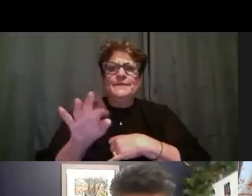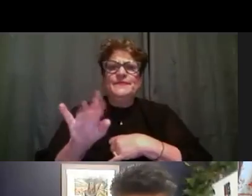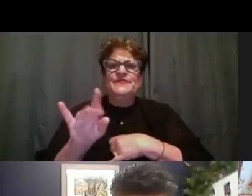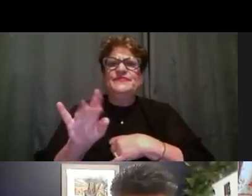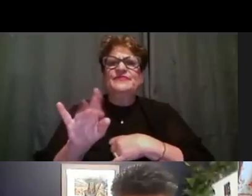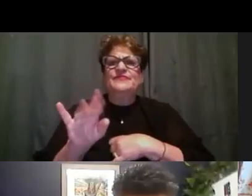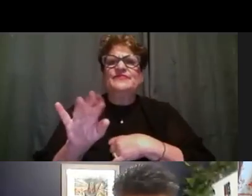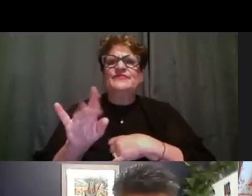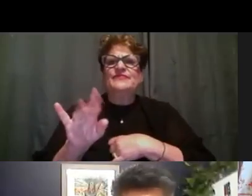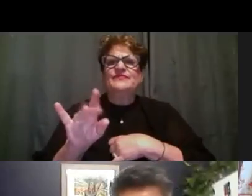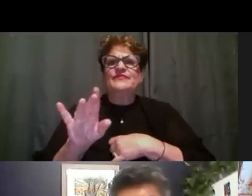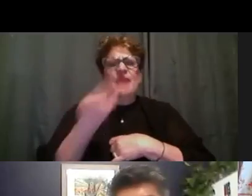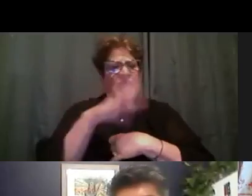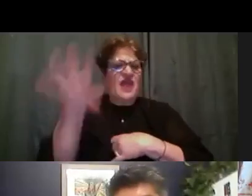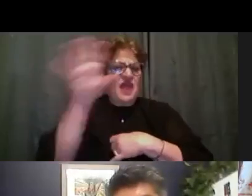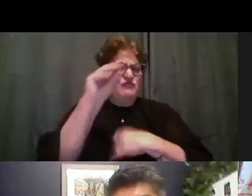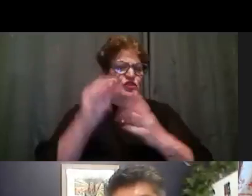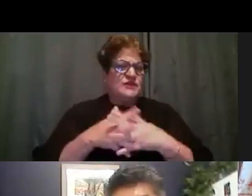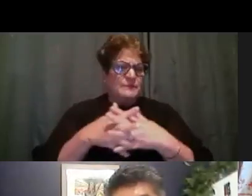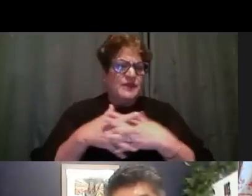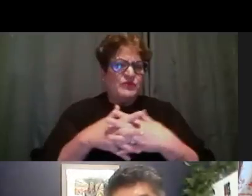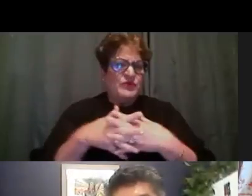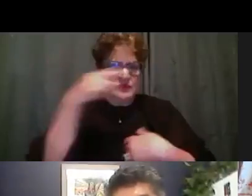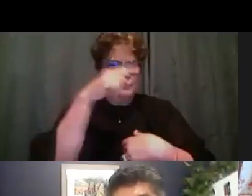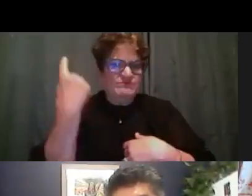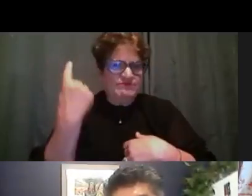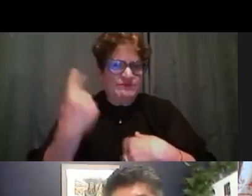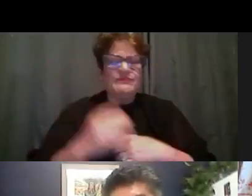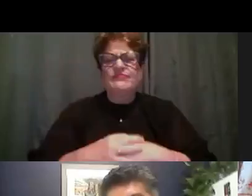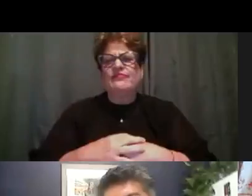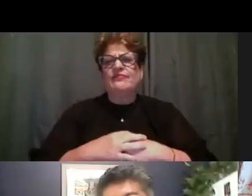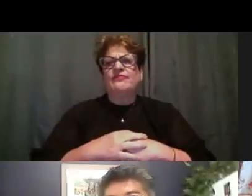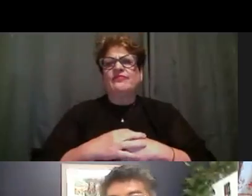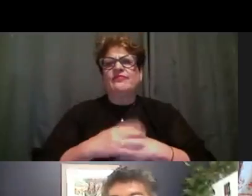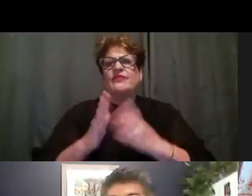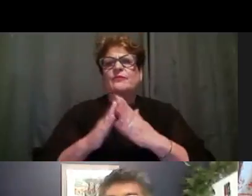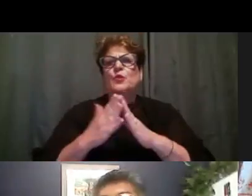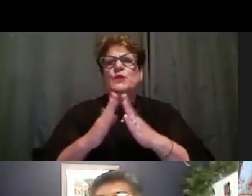the African American community and the